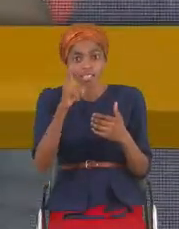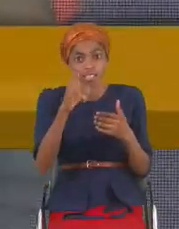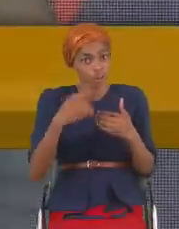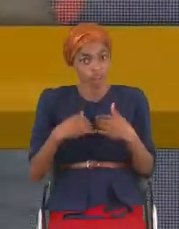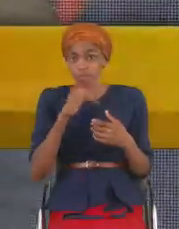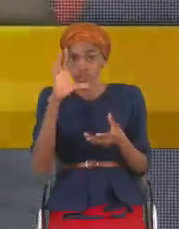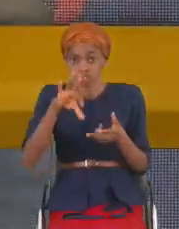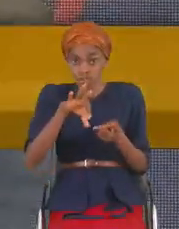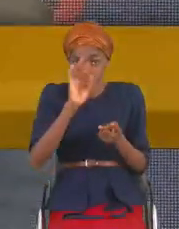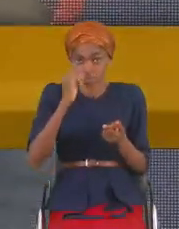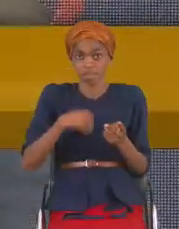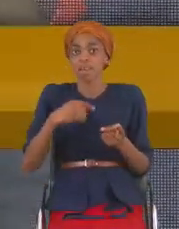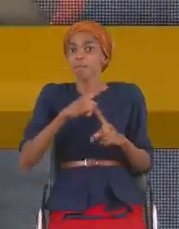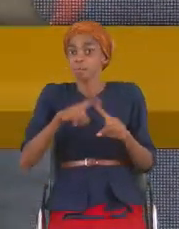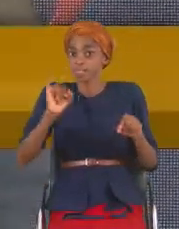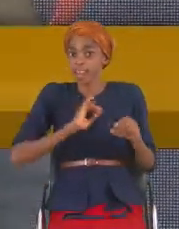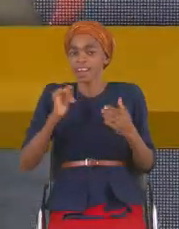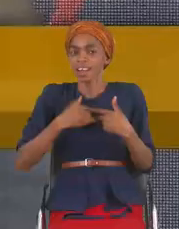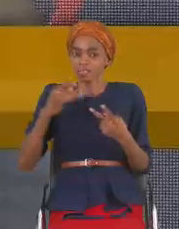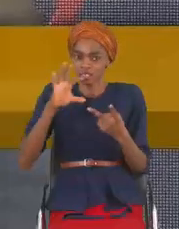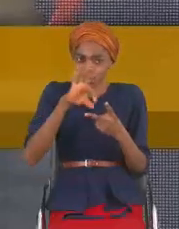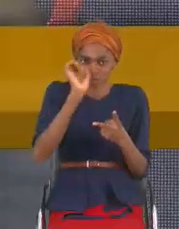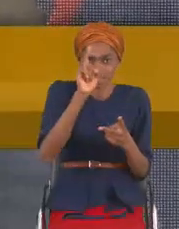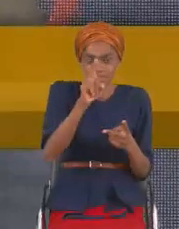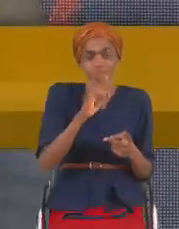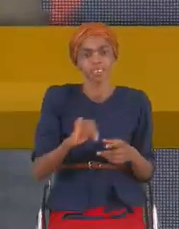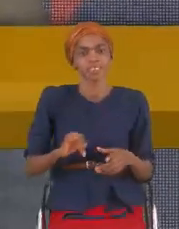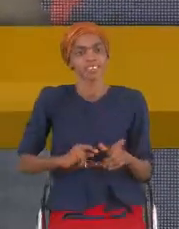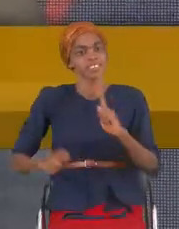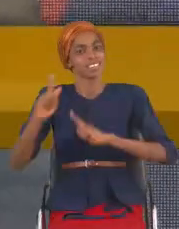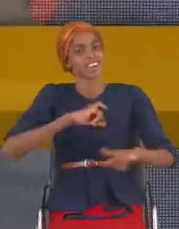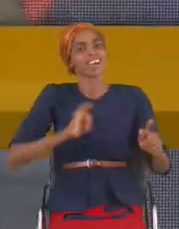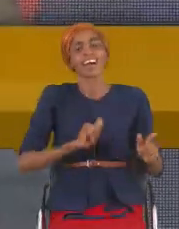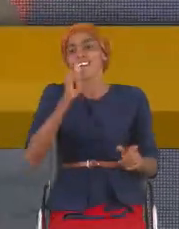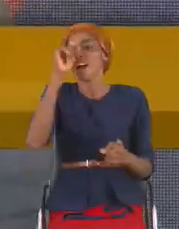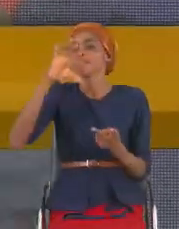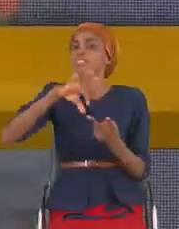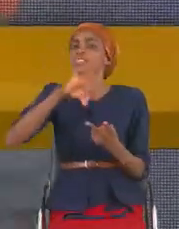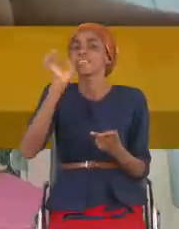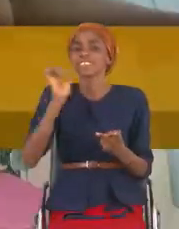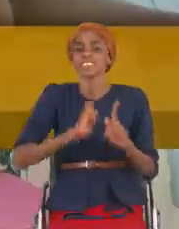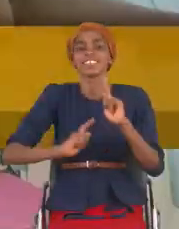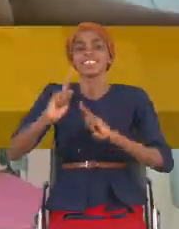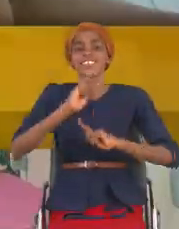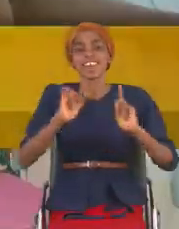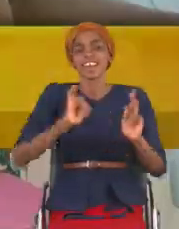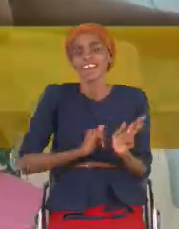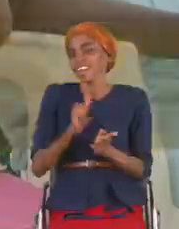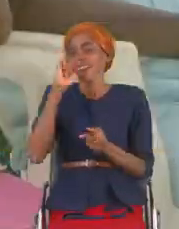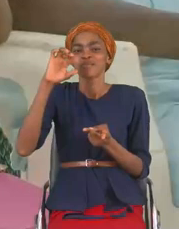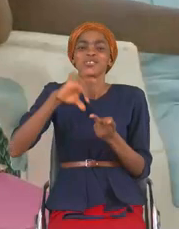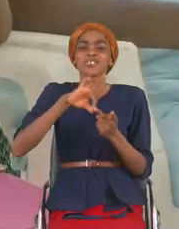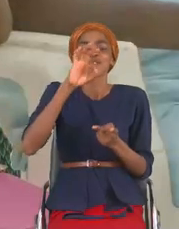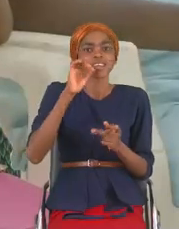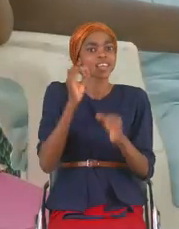I have chosen you. I am chosen. I am chosen. If